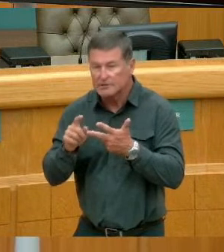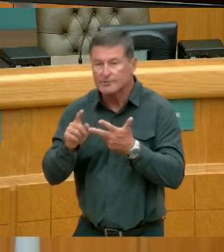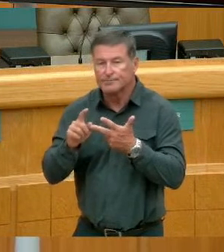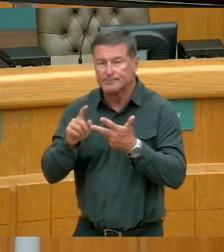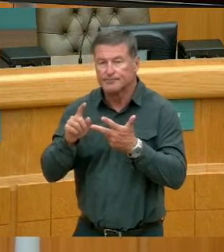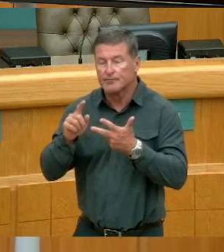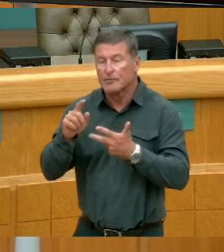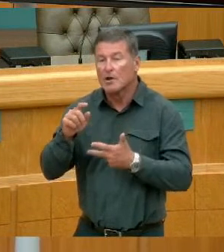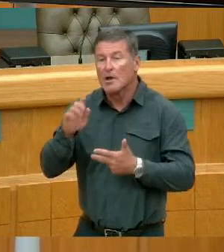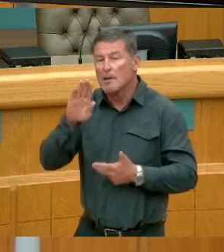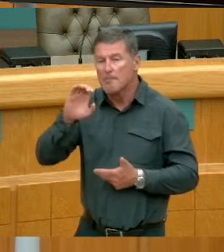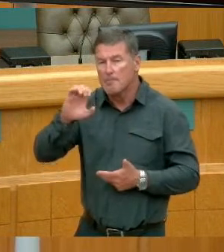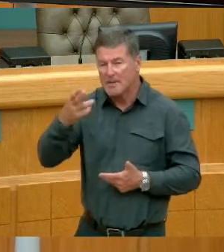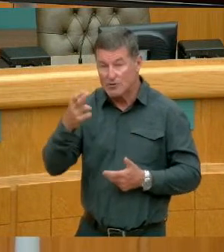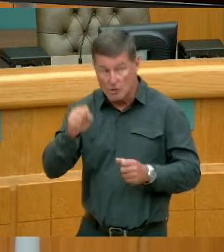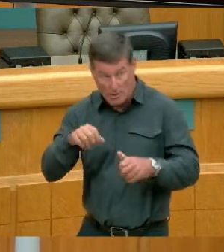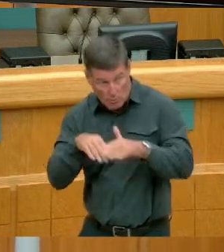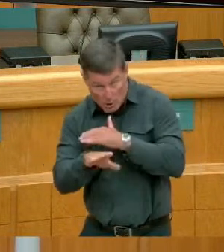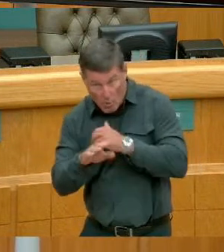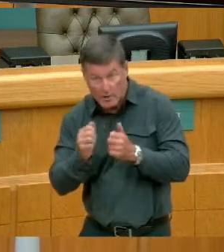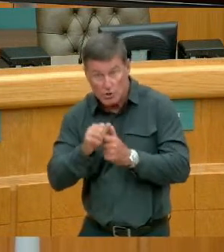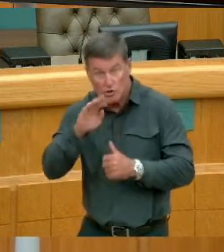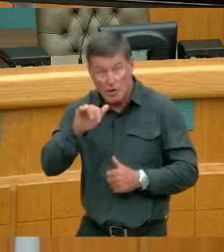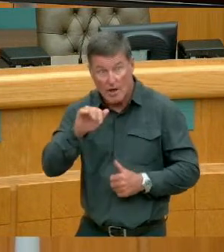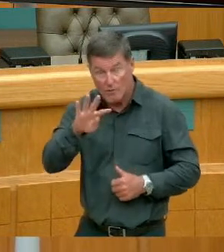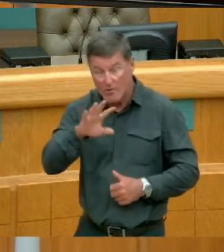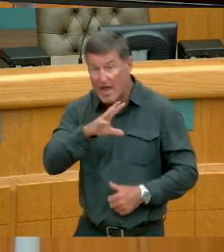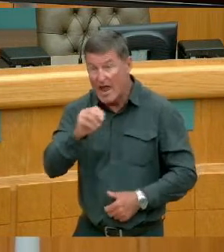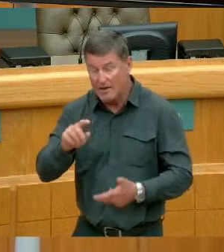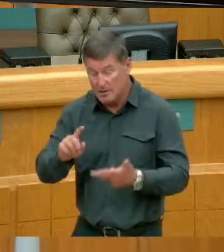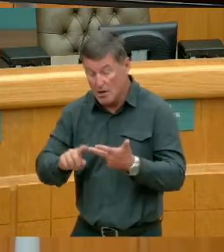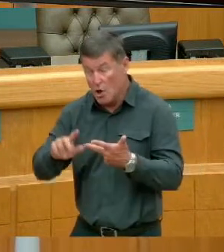is the ongoing need for blood so that we can